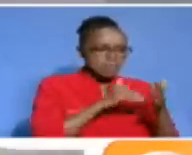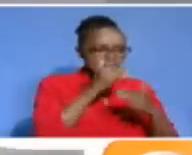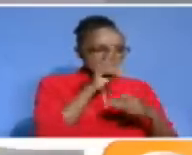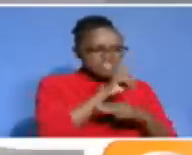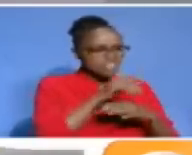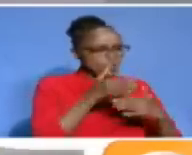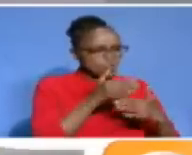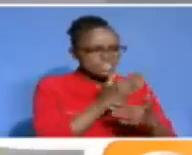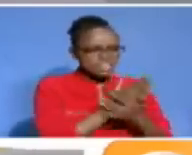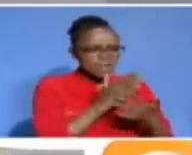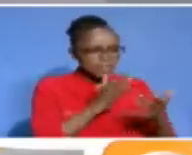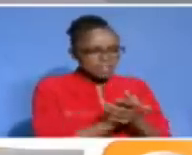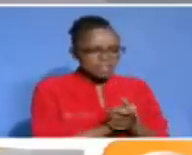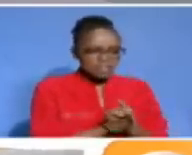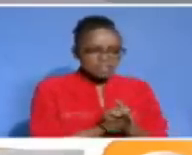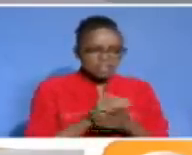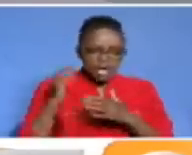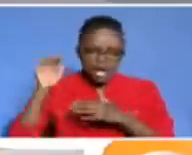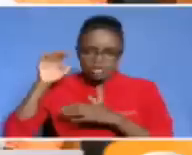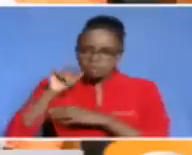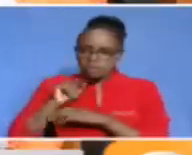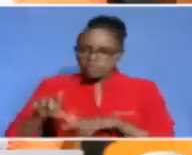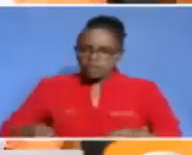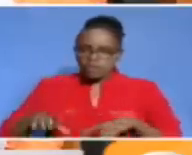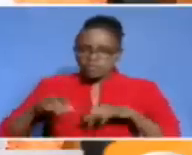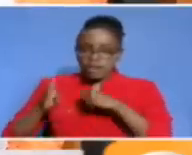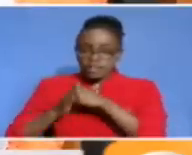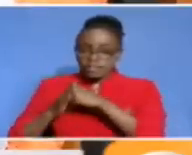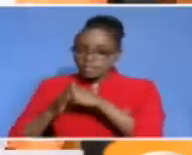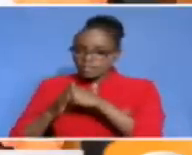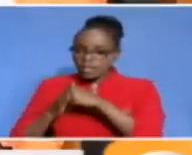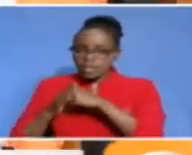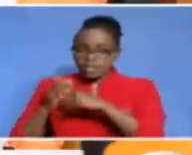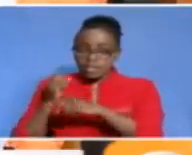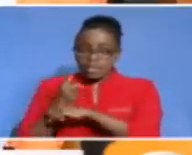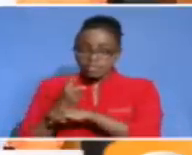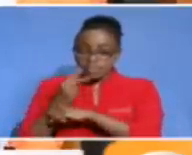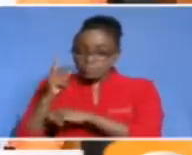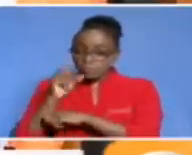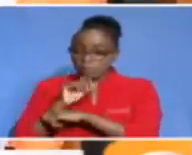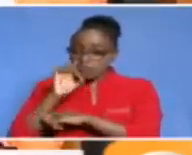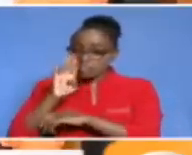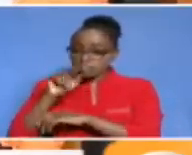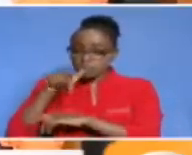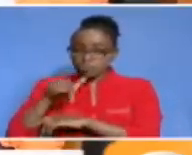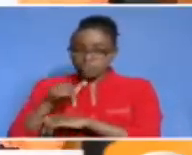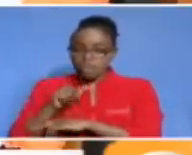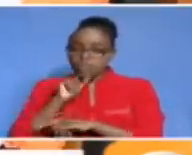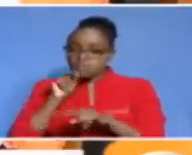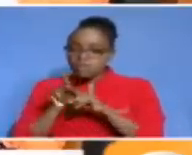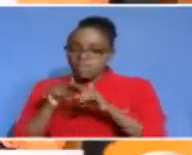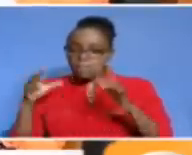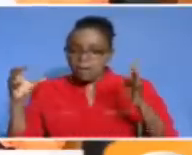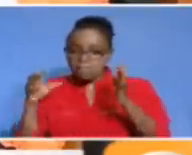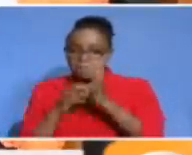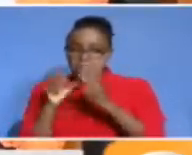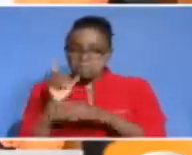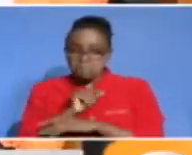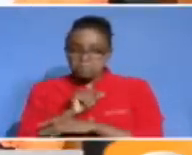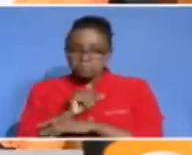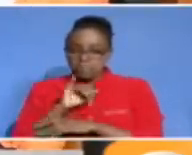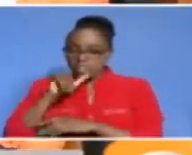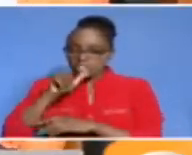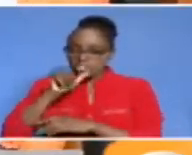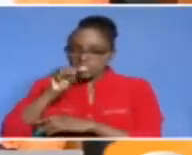so. I heard he survived 9/11. I saw that on Facebook today. His brother posted it. Yes.